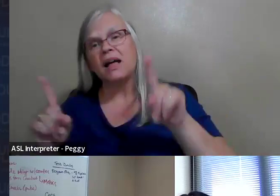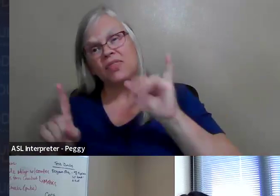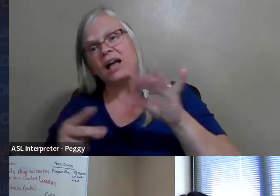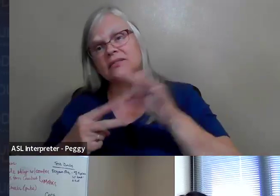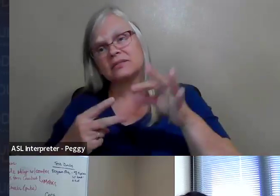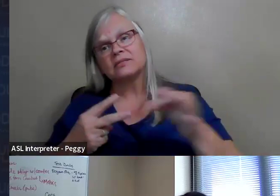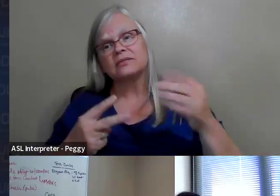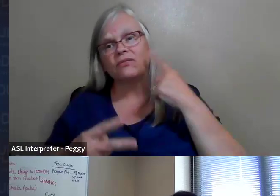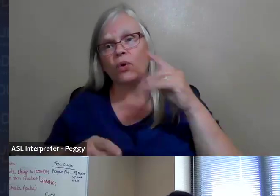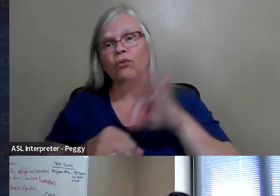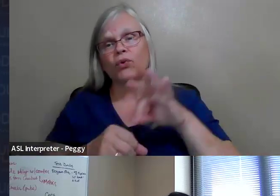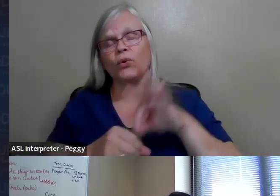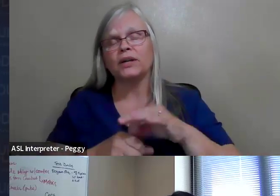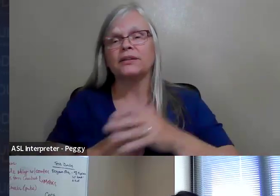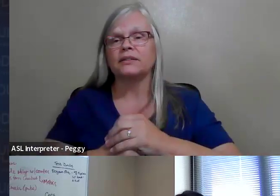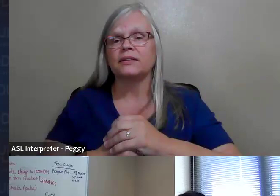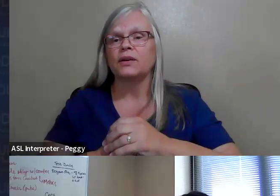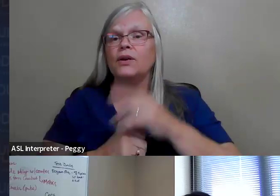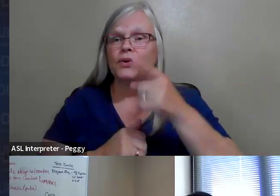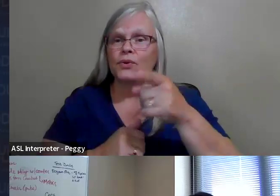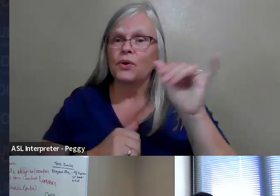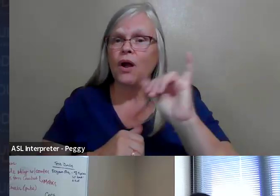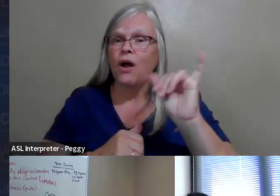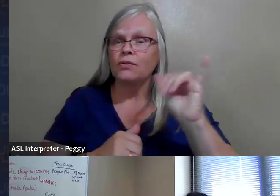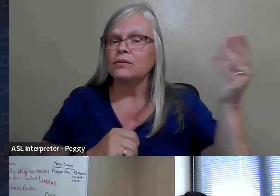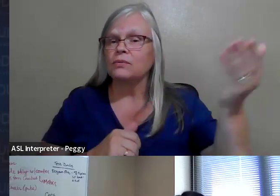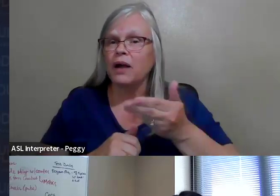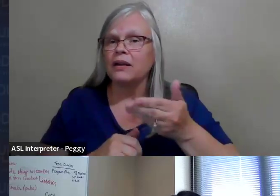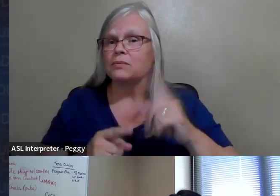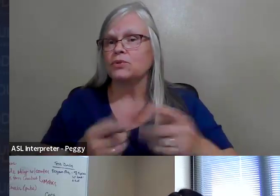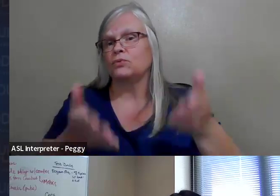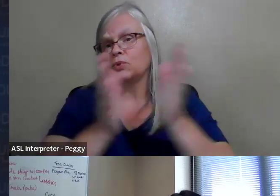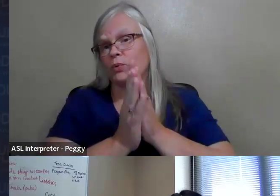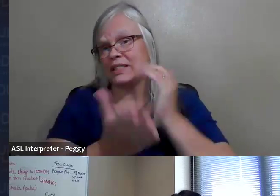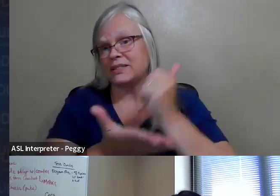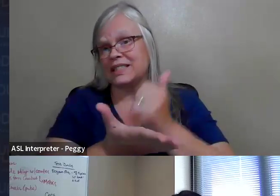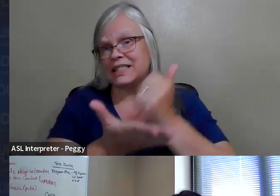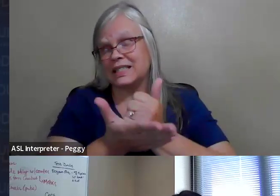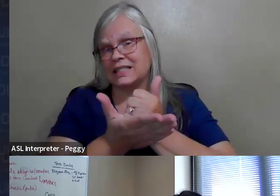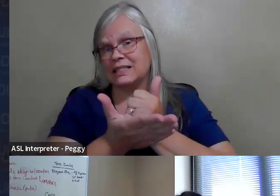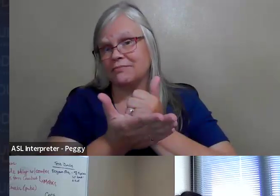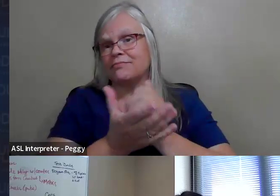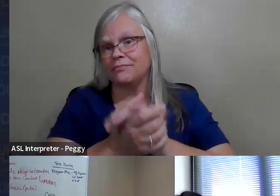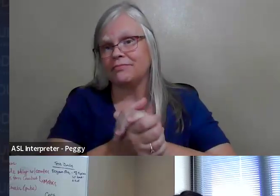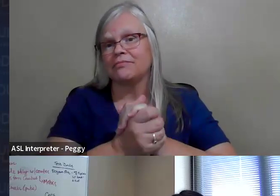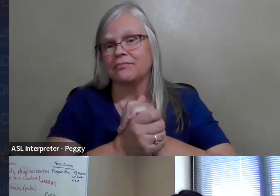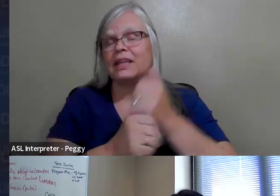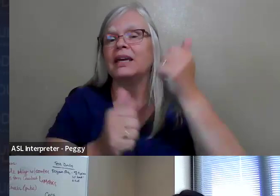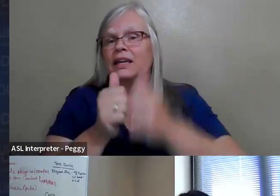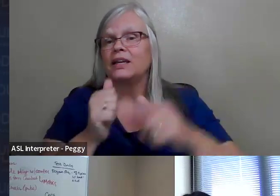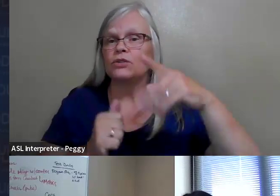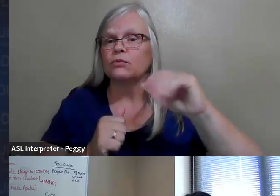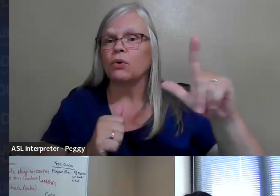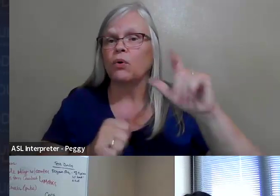as well for voting. You're also welcome to request assistance. So every poll worker will